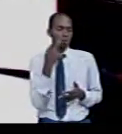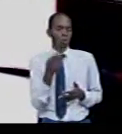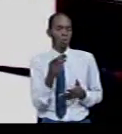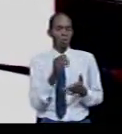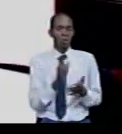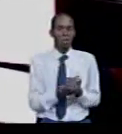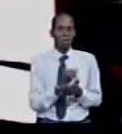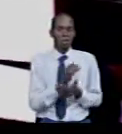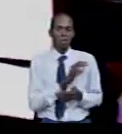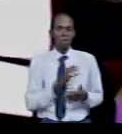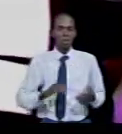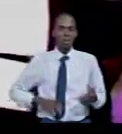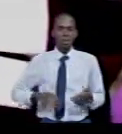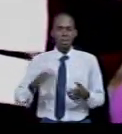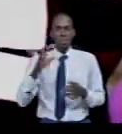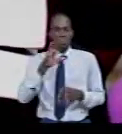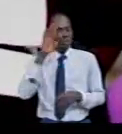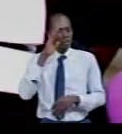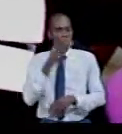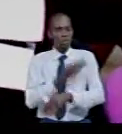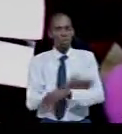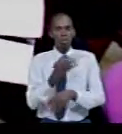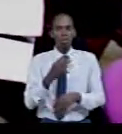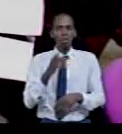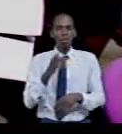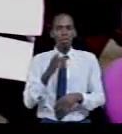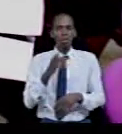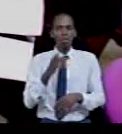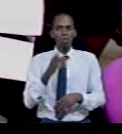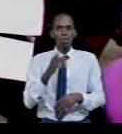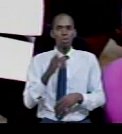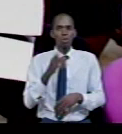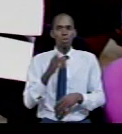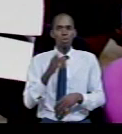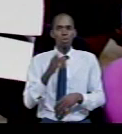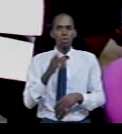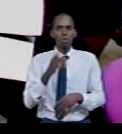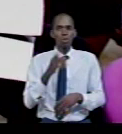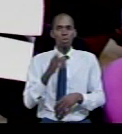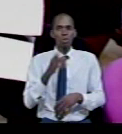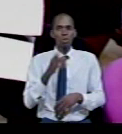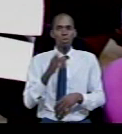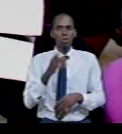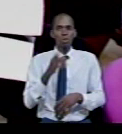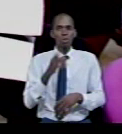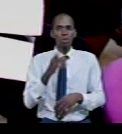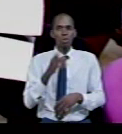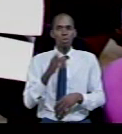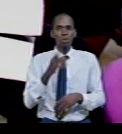the Son of God, Christ, the very Savior of the world,